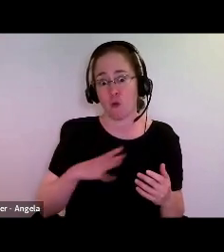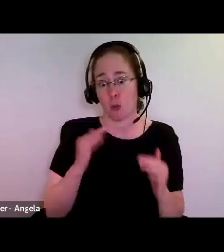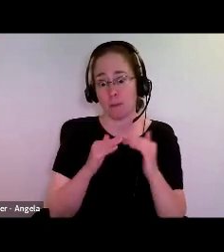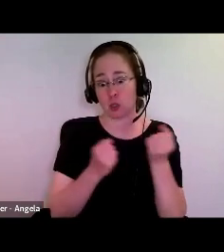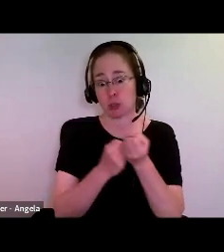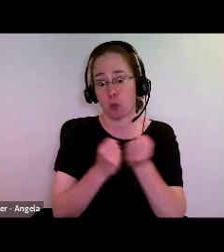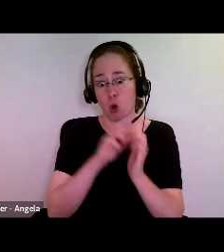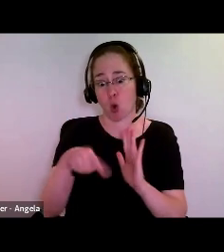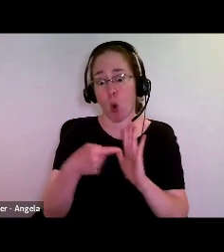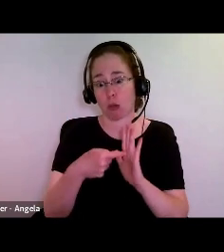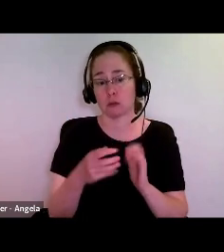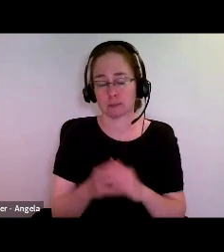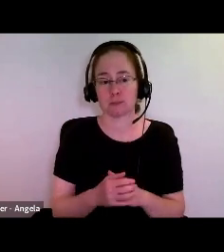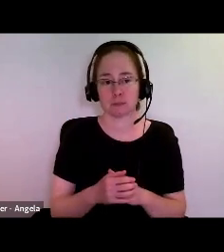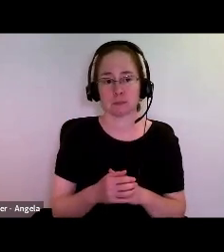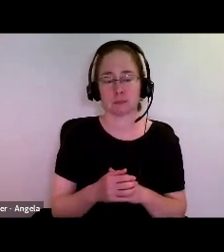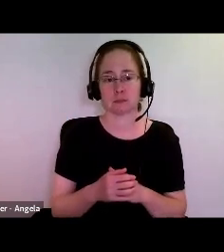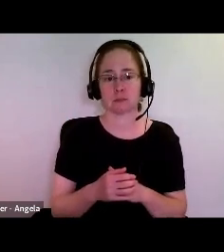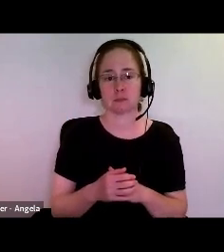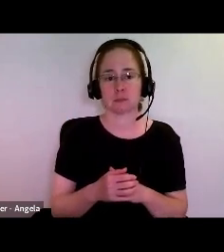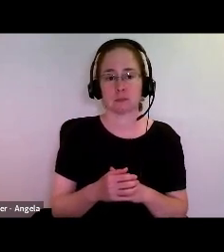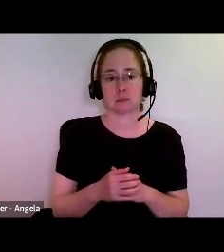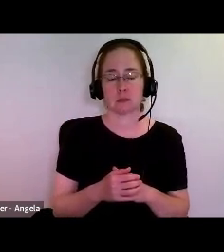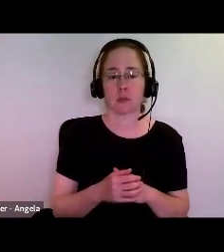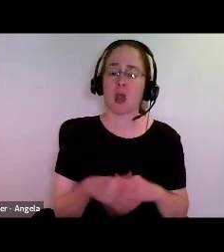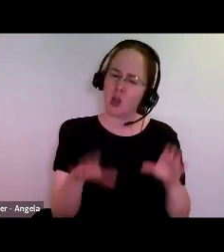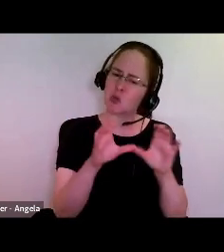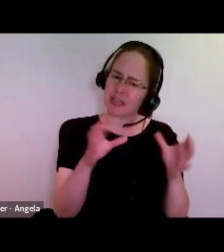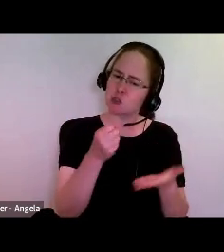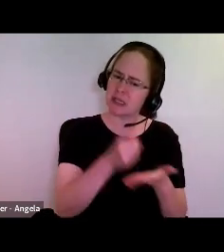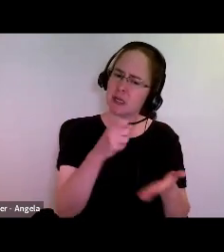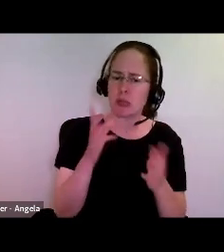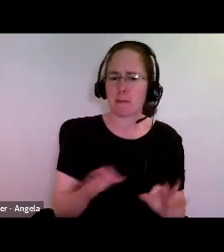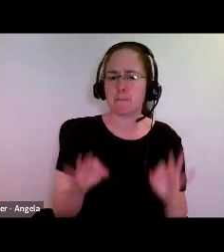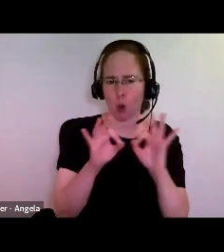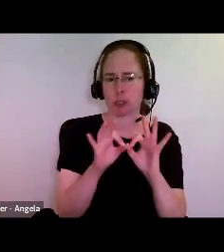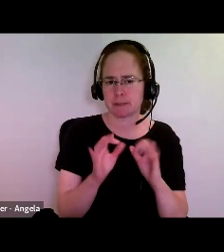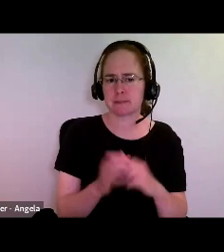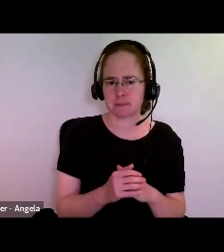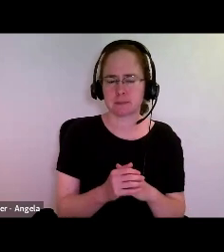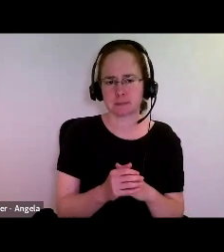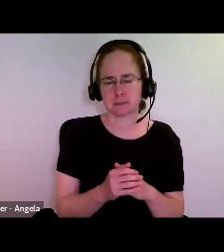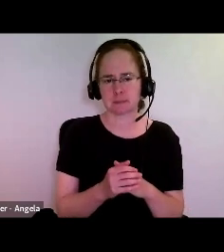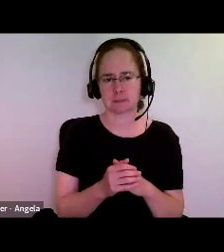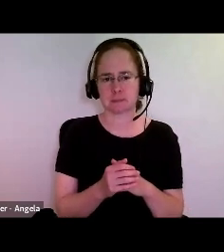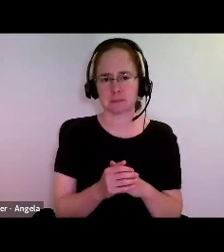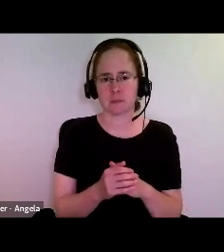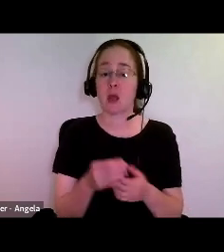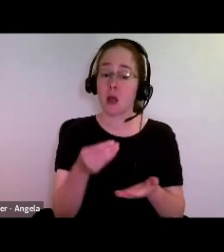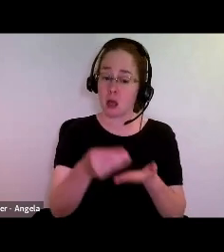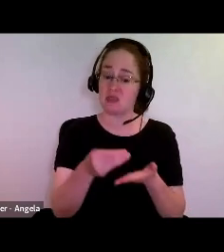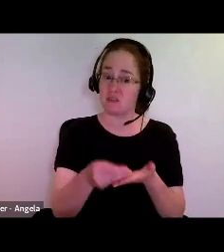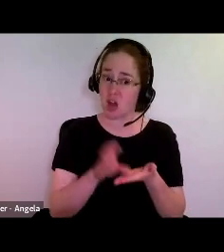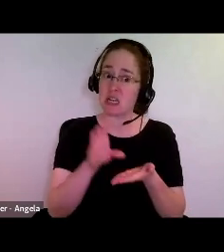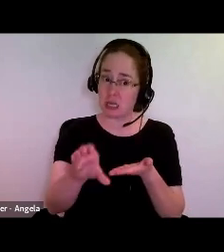support role. So I think that the credentialing is really important. The funding for